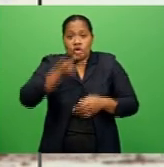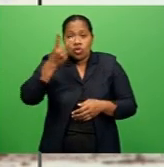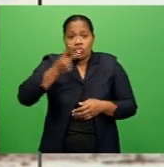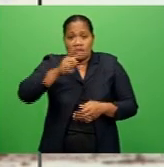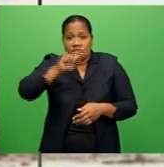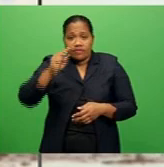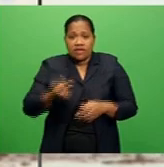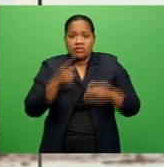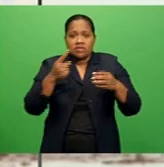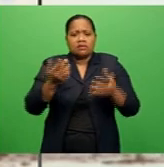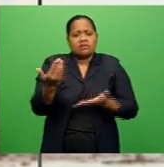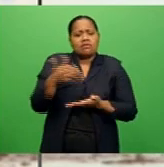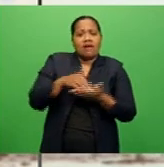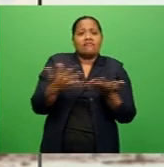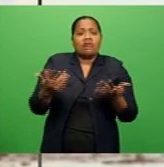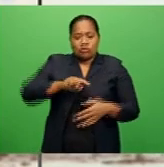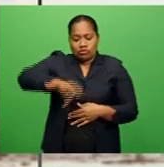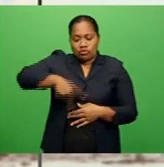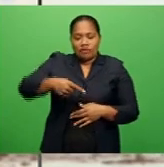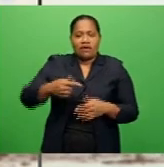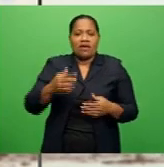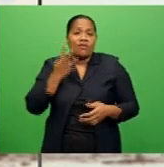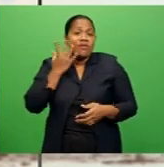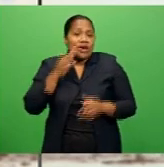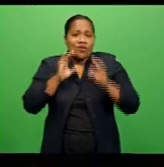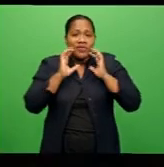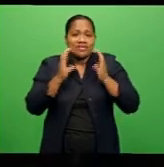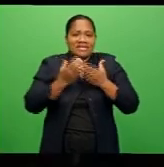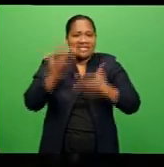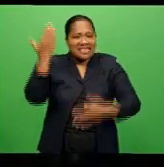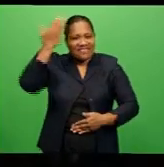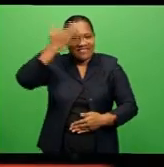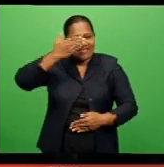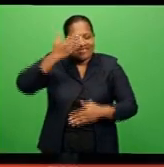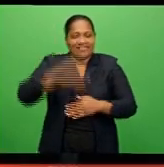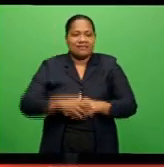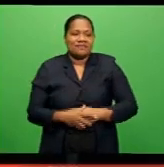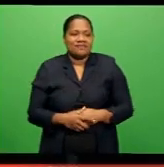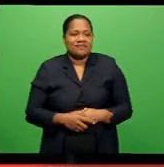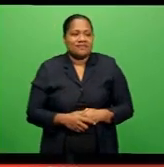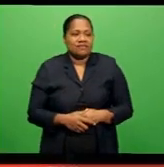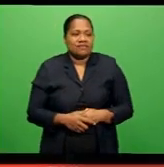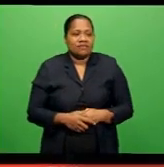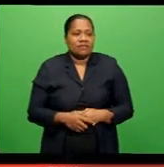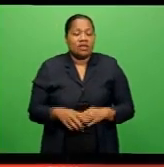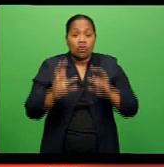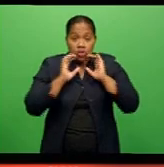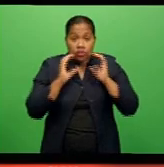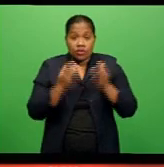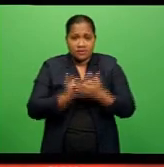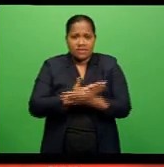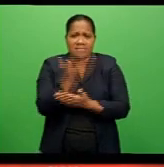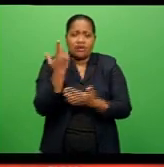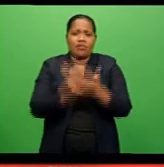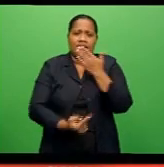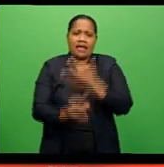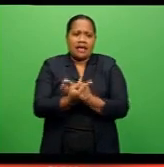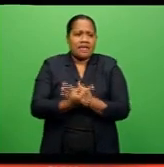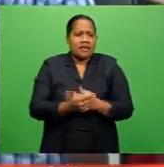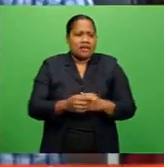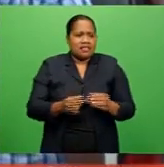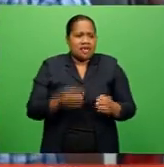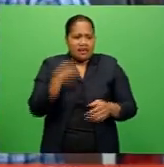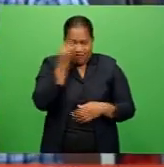on Christmas Eve. Kritika Kumar reports. On Christmas Day, the packs were being unloaded from the boat and